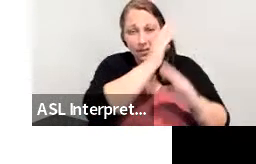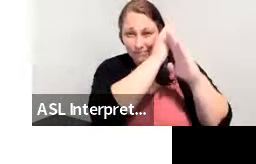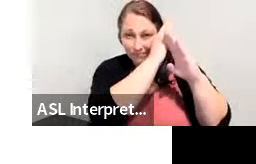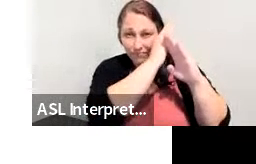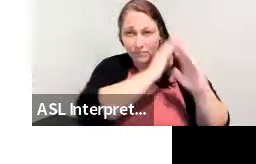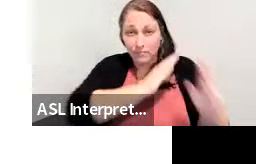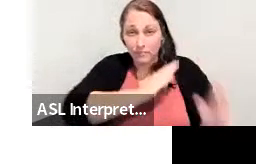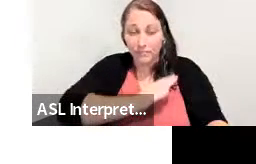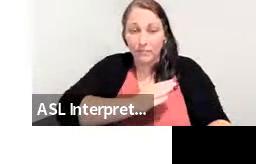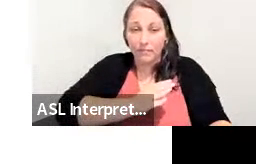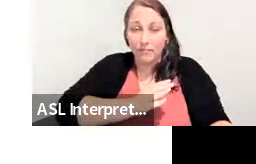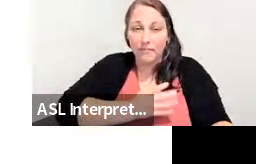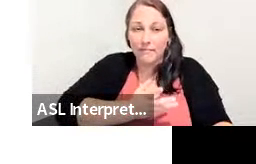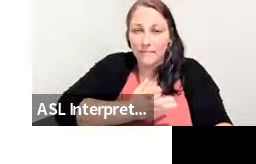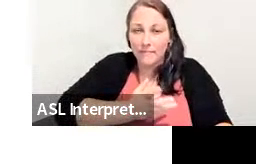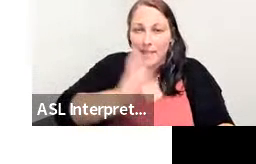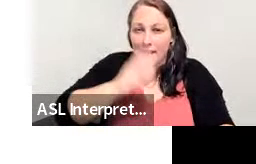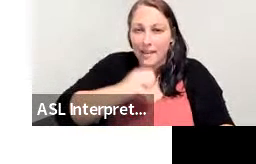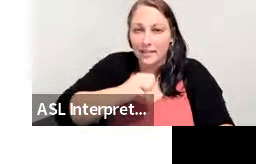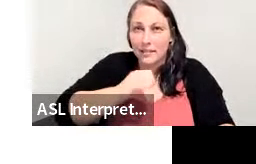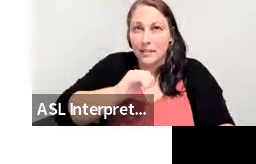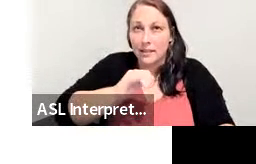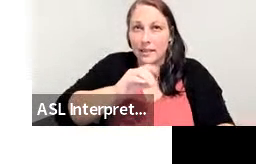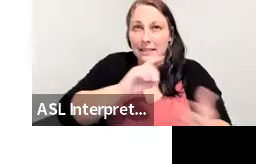that's the design. That's the